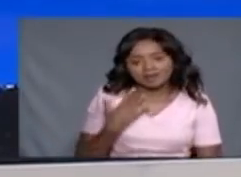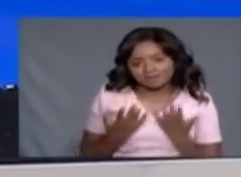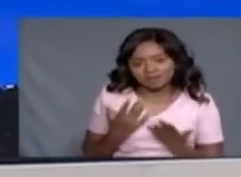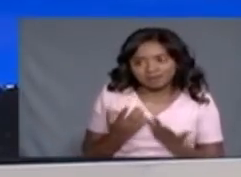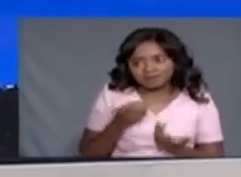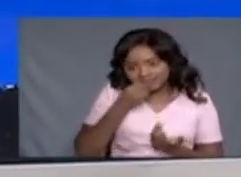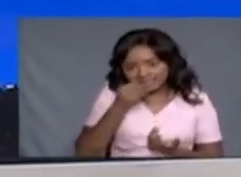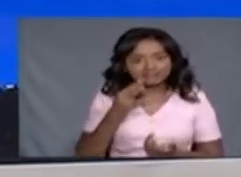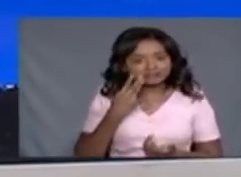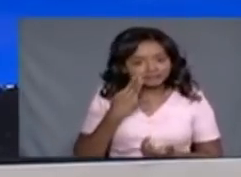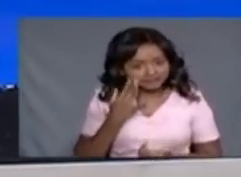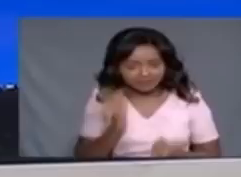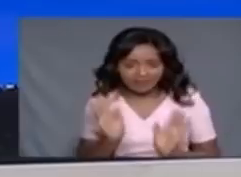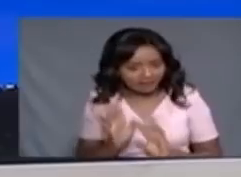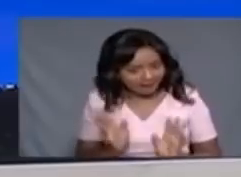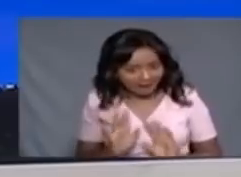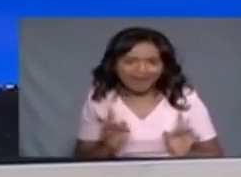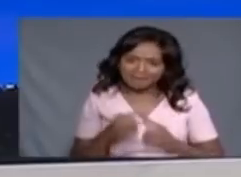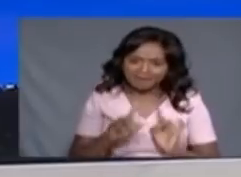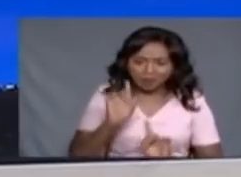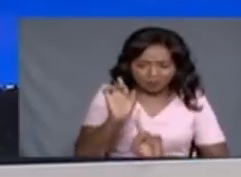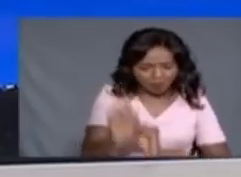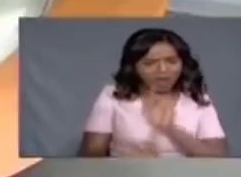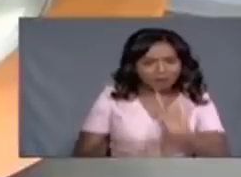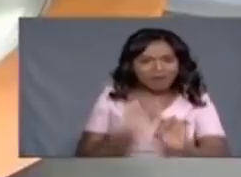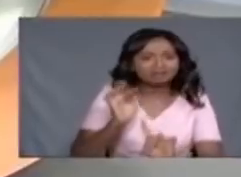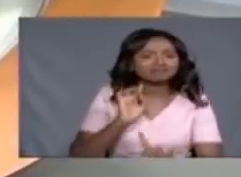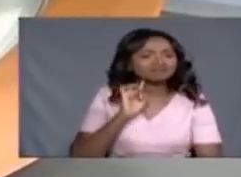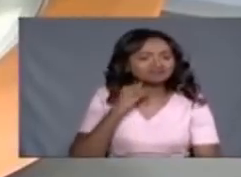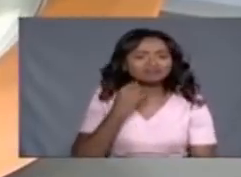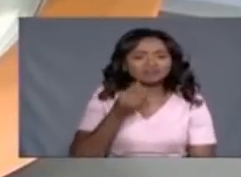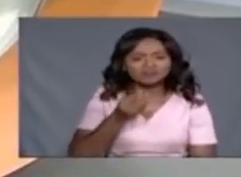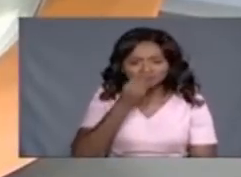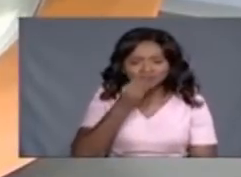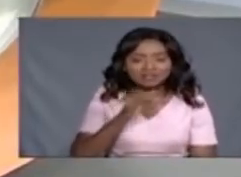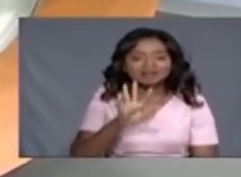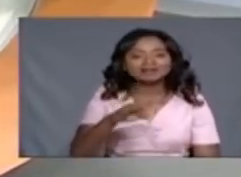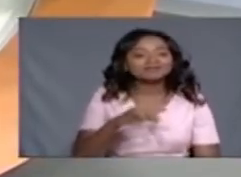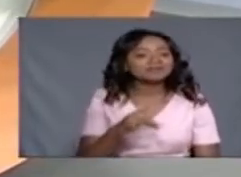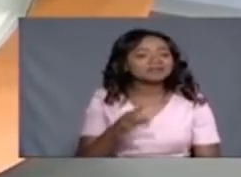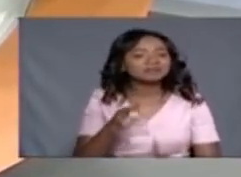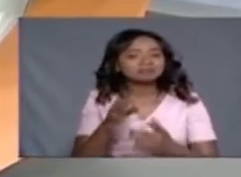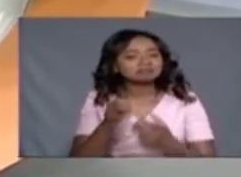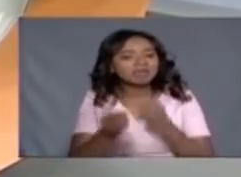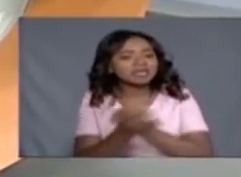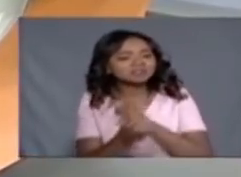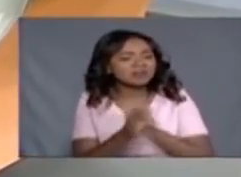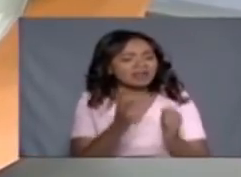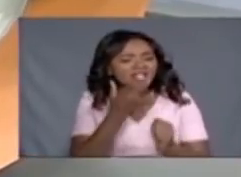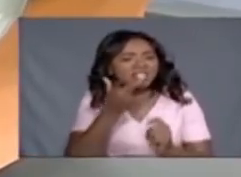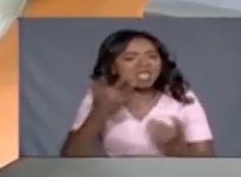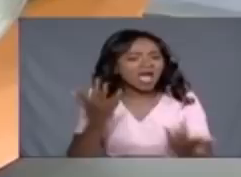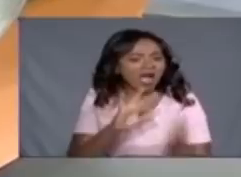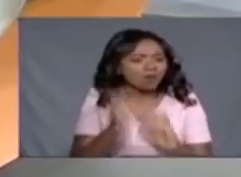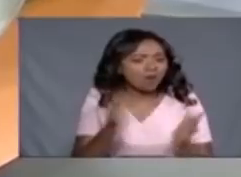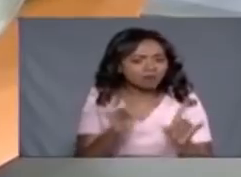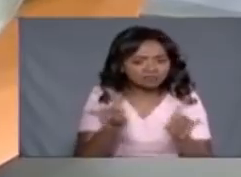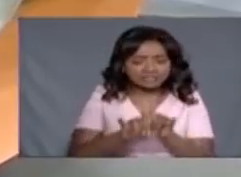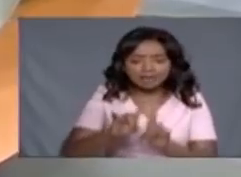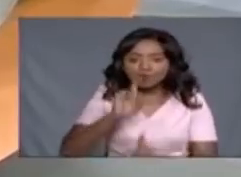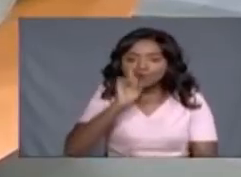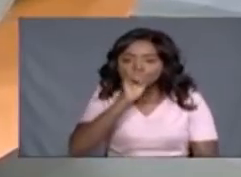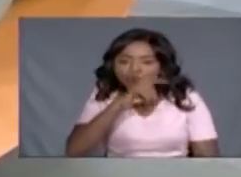meal, but they are tasty. Okay, describe it. Is it like a drumstick, or a regular drumstick, or is it like having a